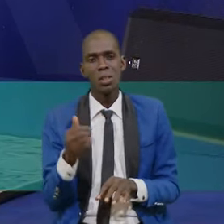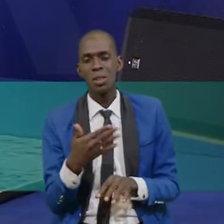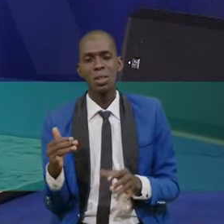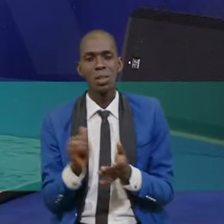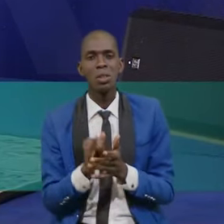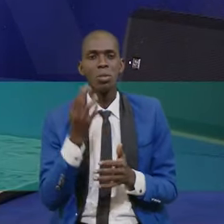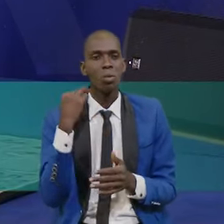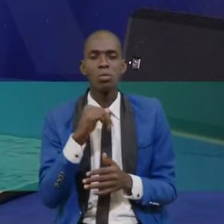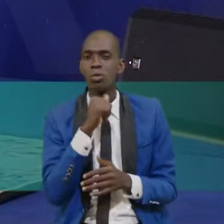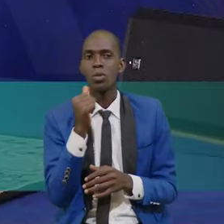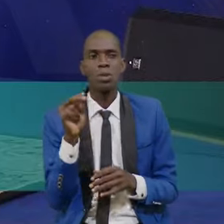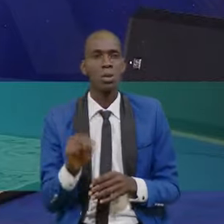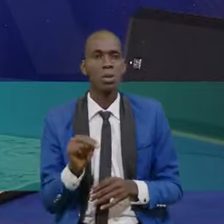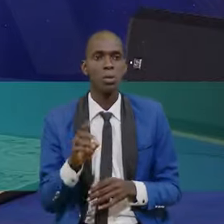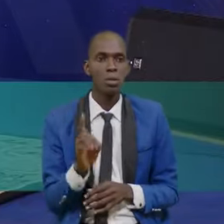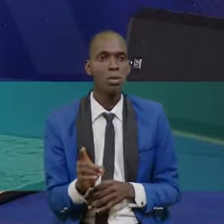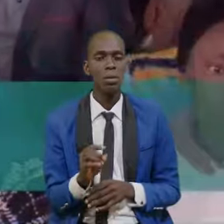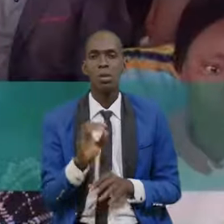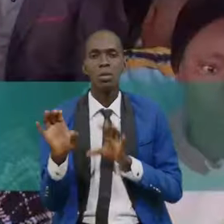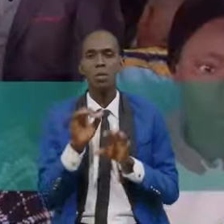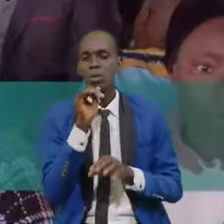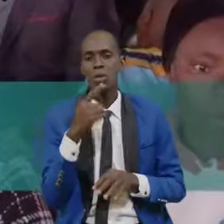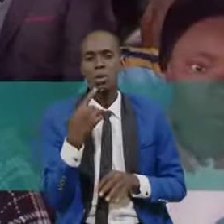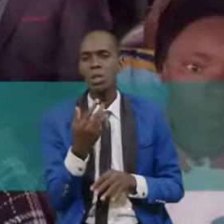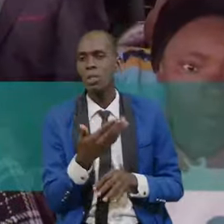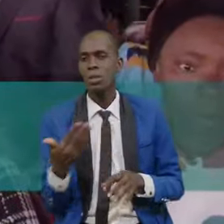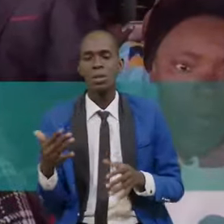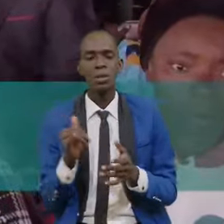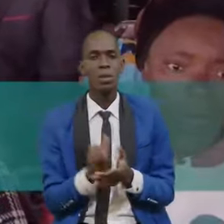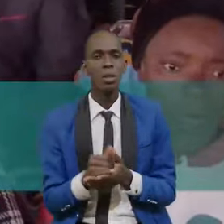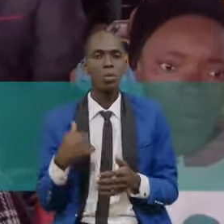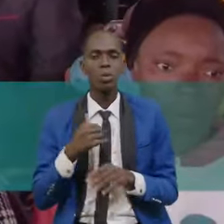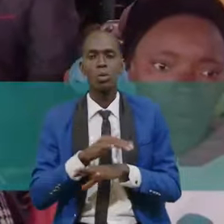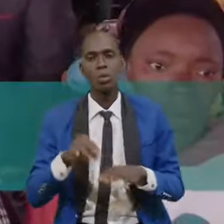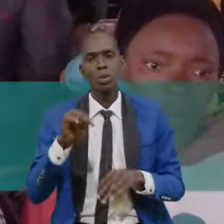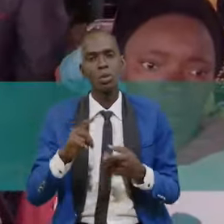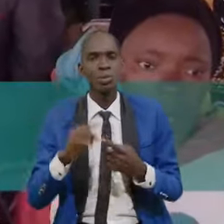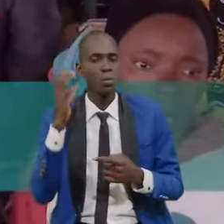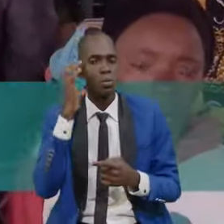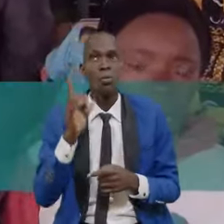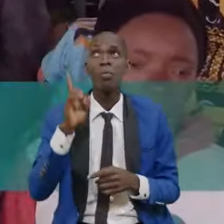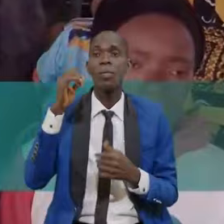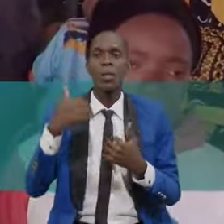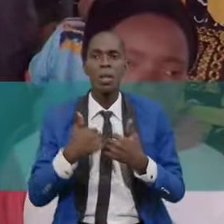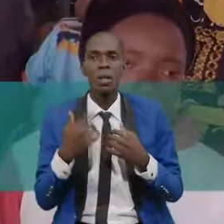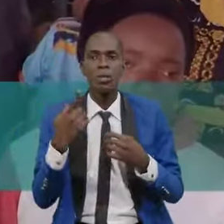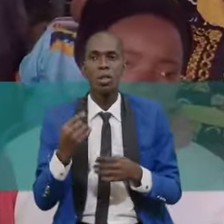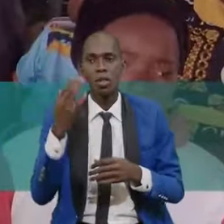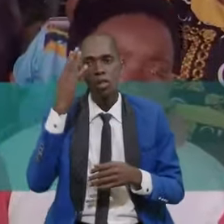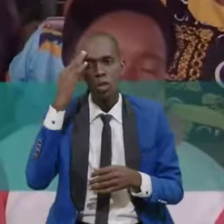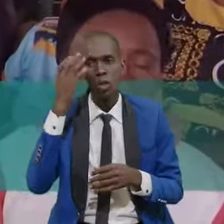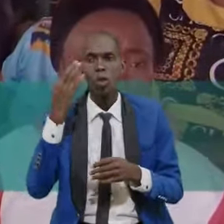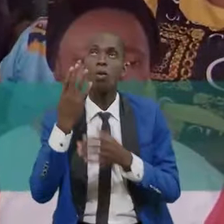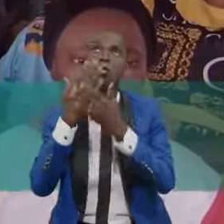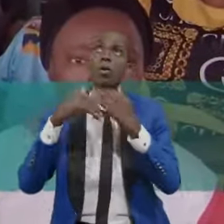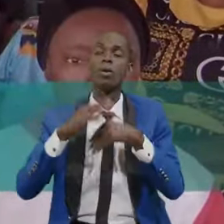unnecessary, anything that we don't need to hear. He had all knowledge. Knowledge of heaven, knowledge